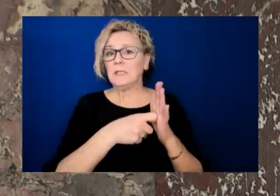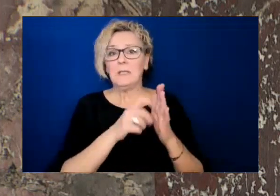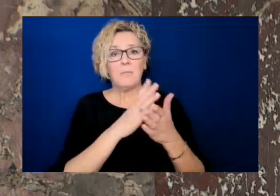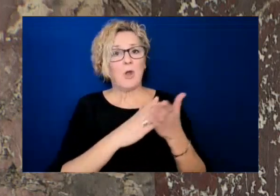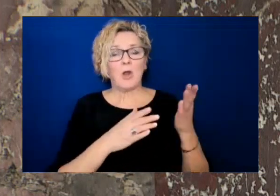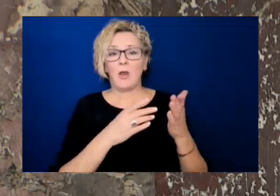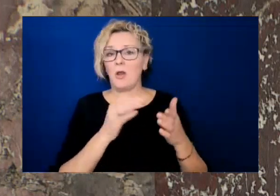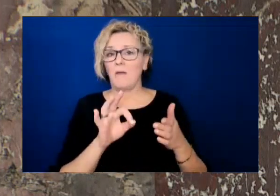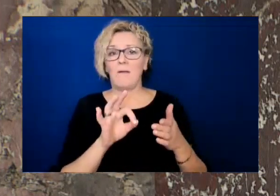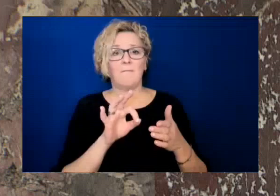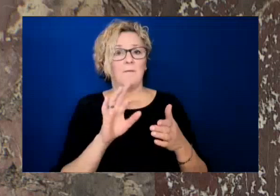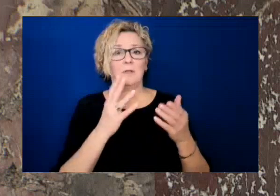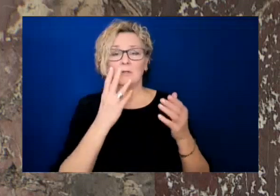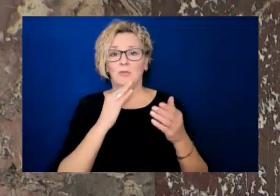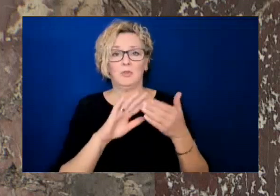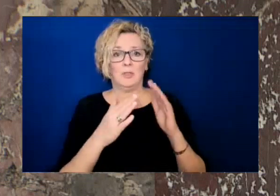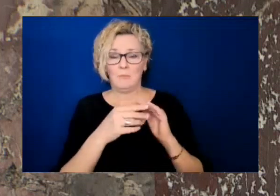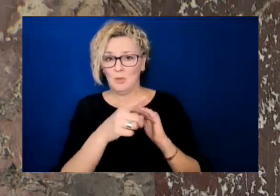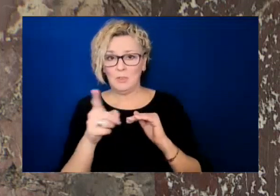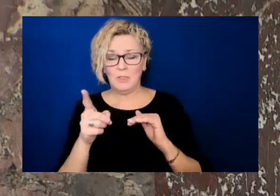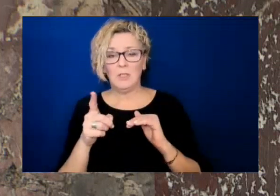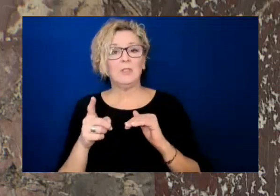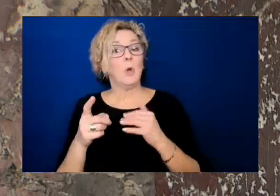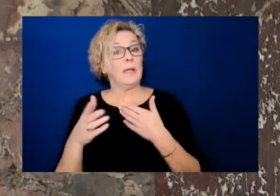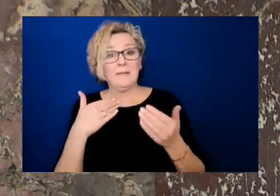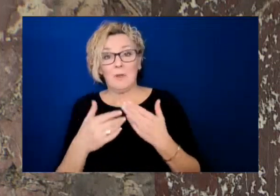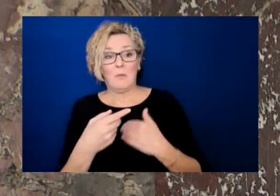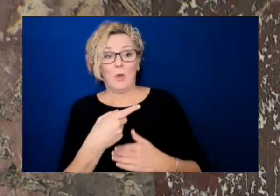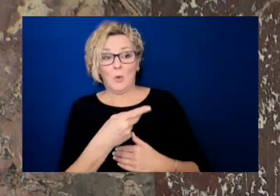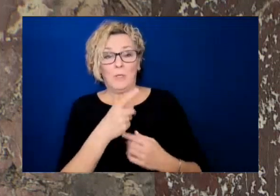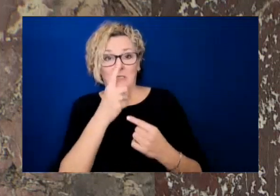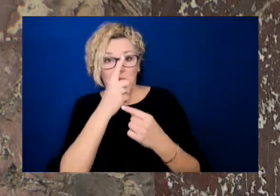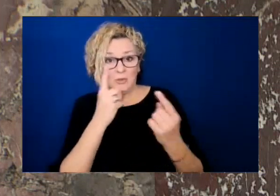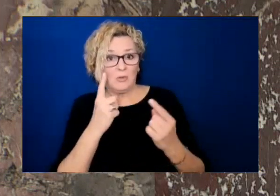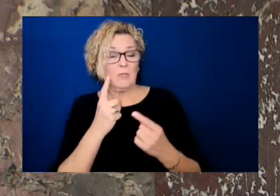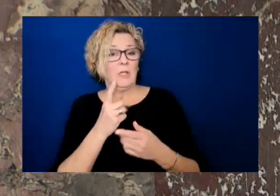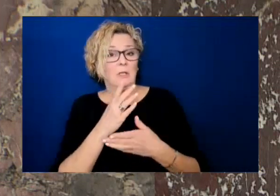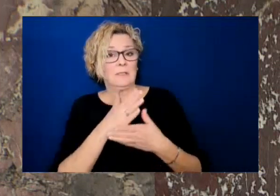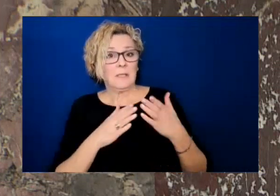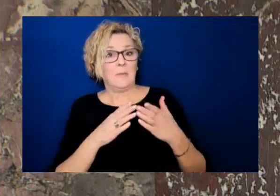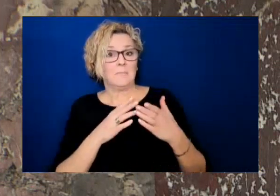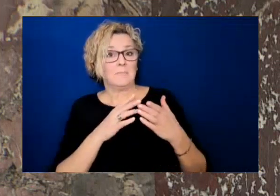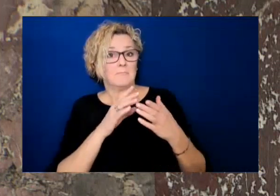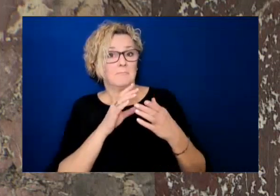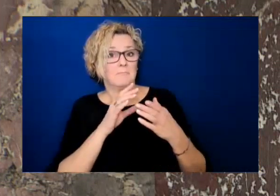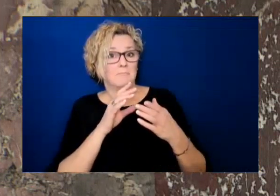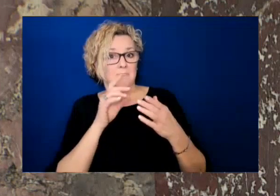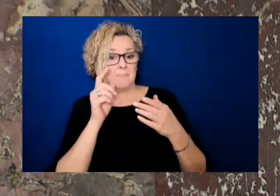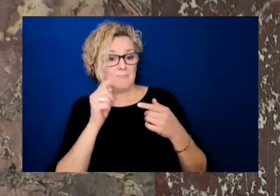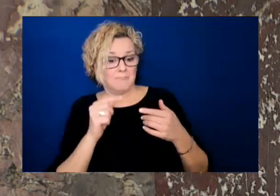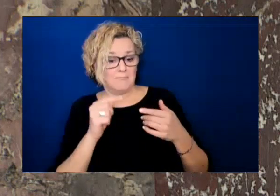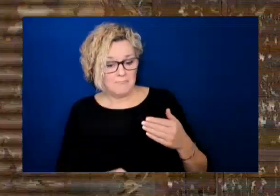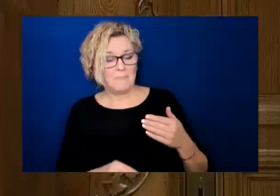she deserved the opportunity to address those issues in our caucus, and I needed to create that space for her.